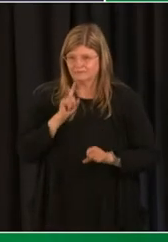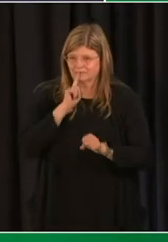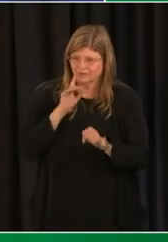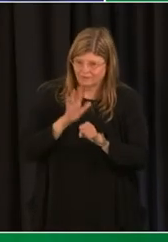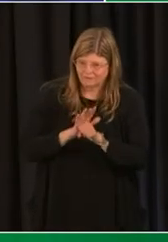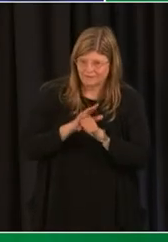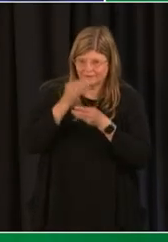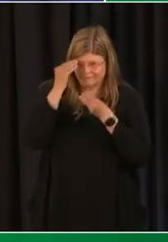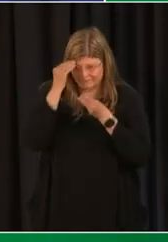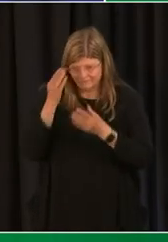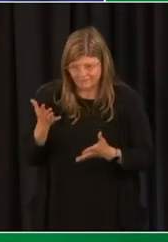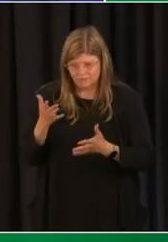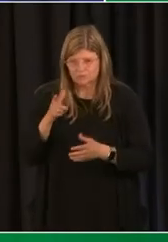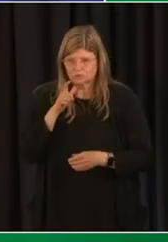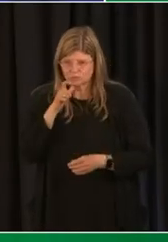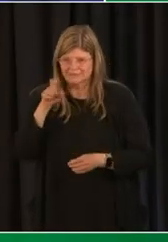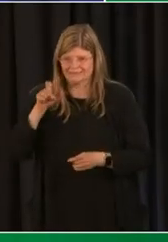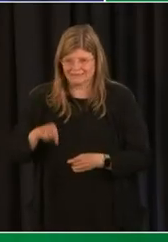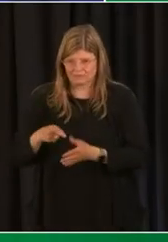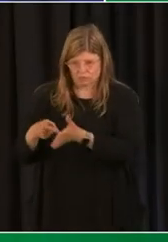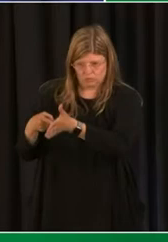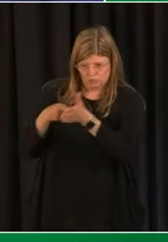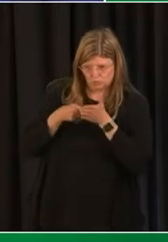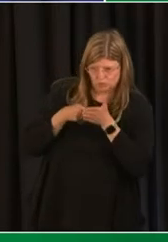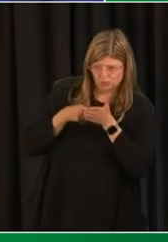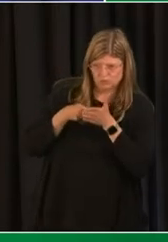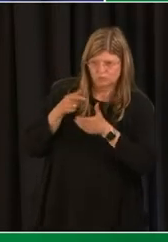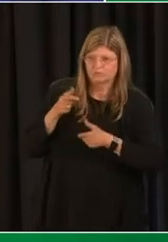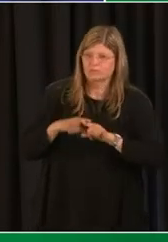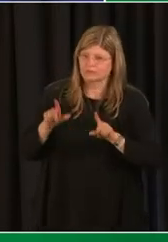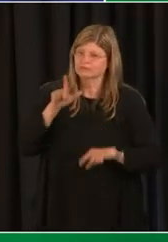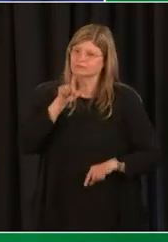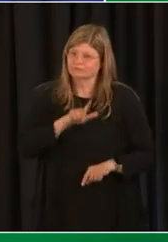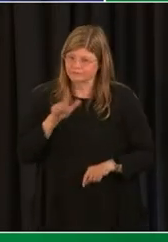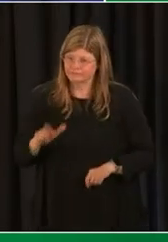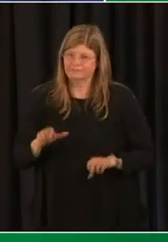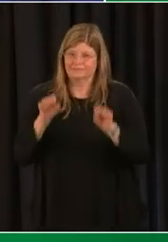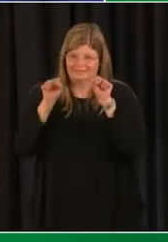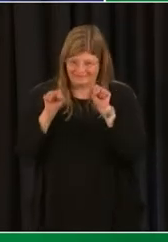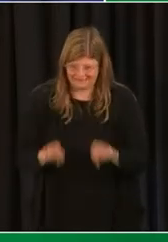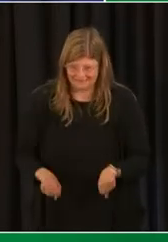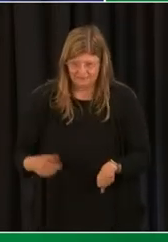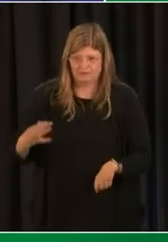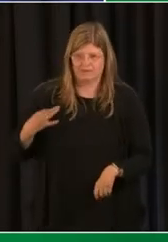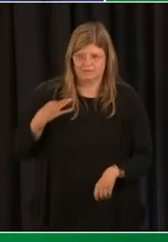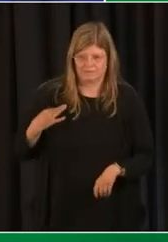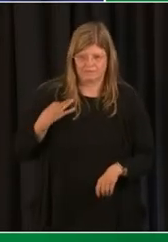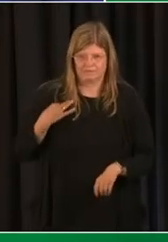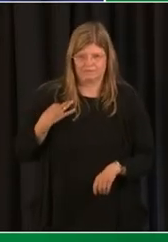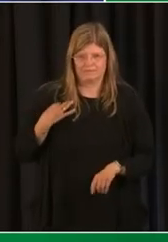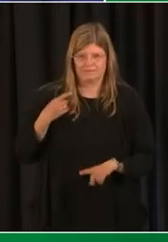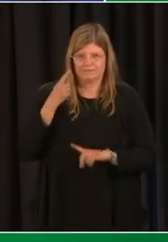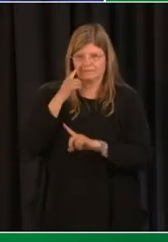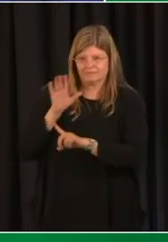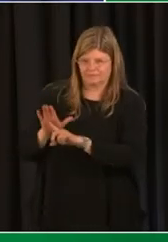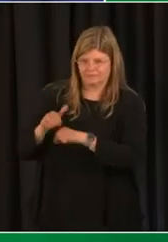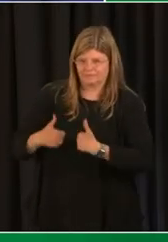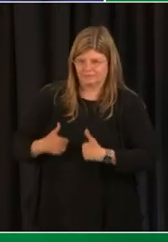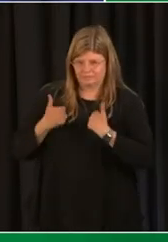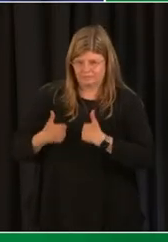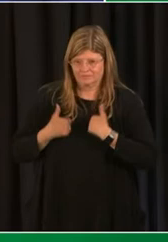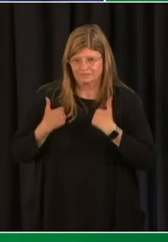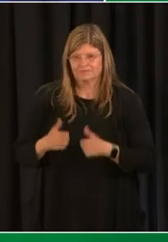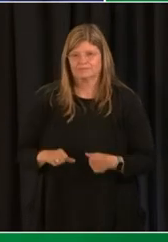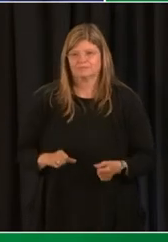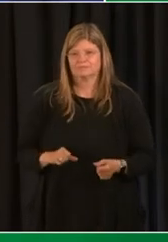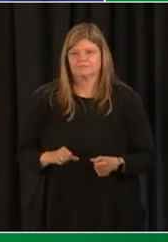the information, and they will need to show some information, but landlords absolutely can apply on behalf of their tenants. The other thing